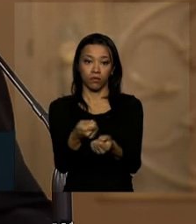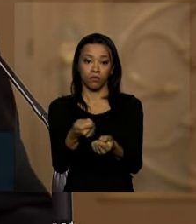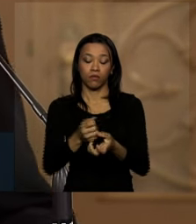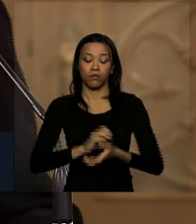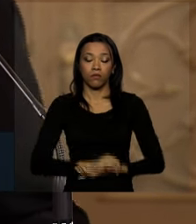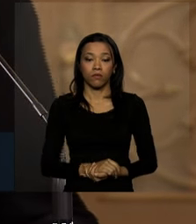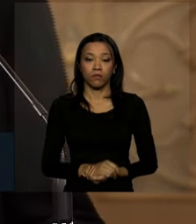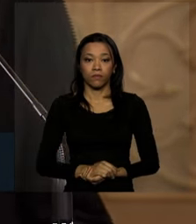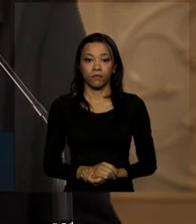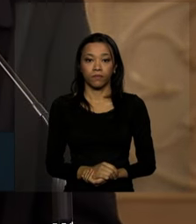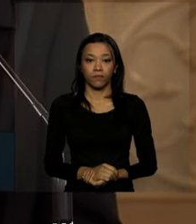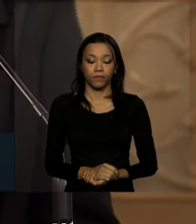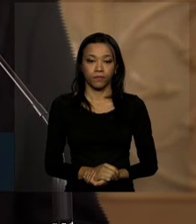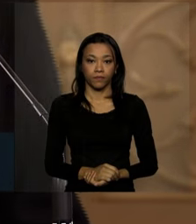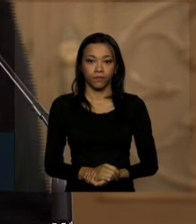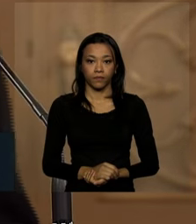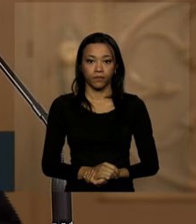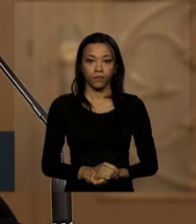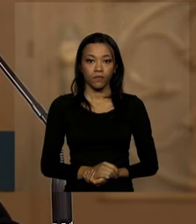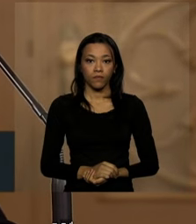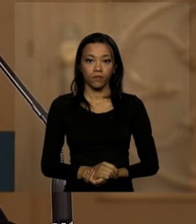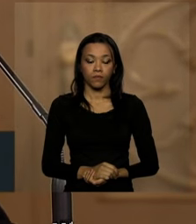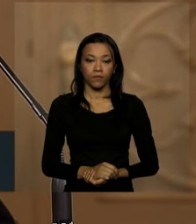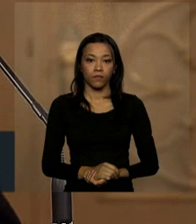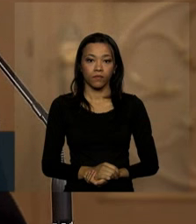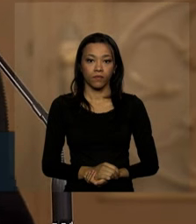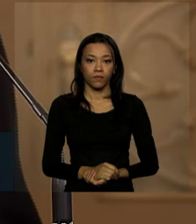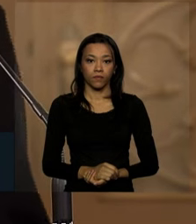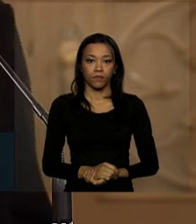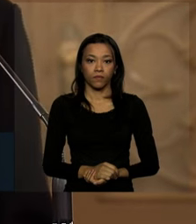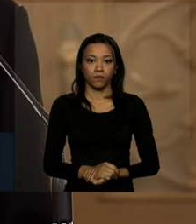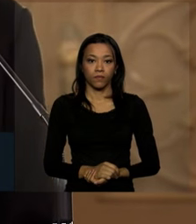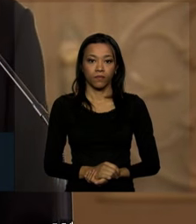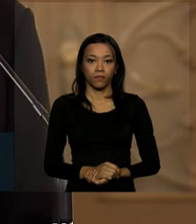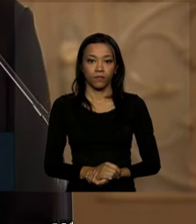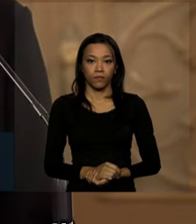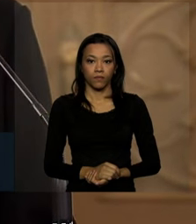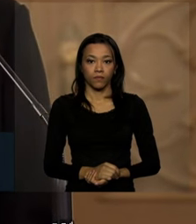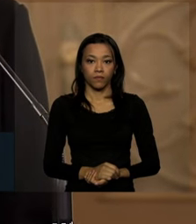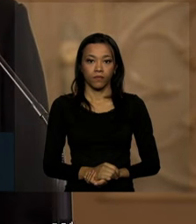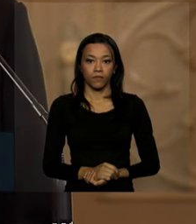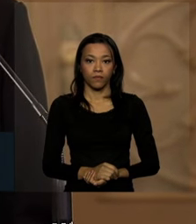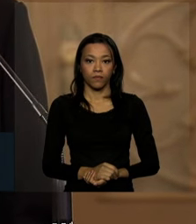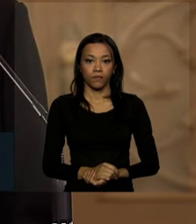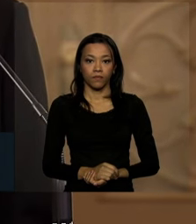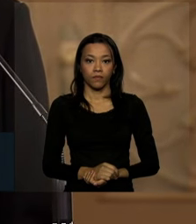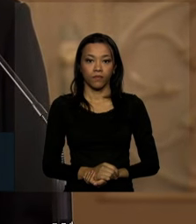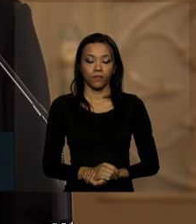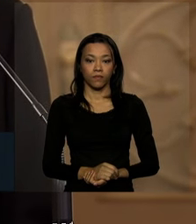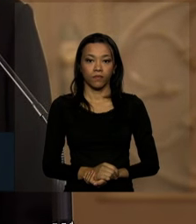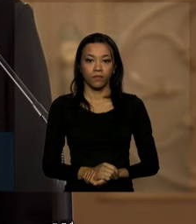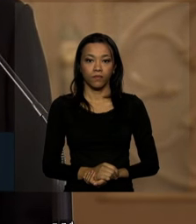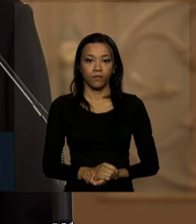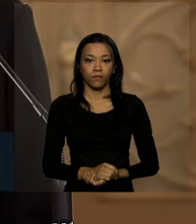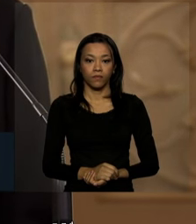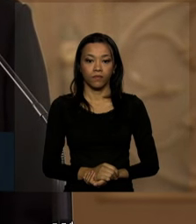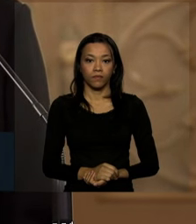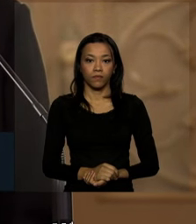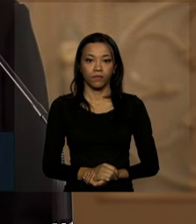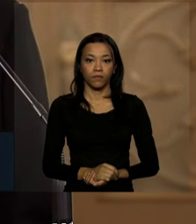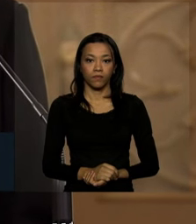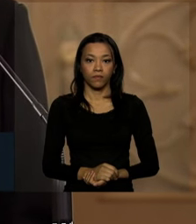The situation therefore requires that Brazil engages in deep fiscal rebalancing measures plus inflation control measures